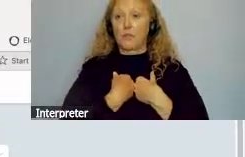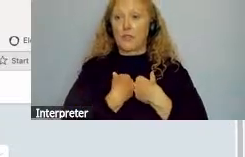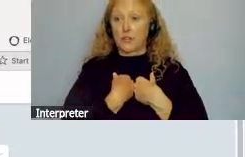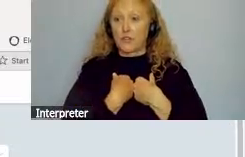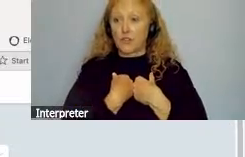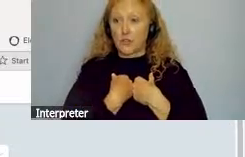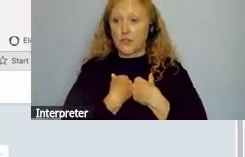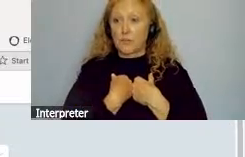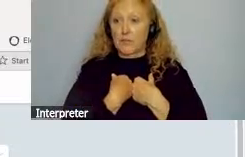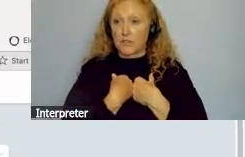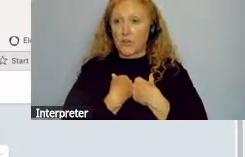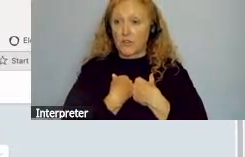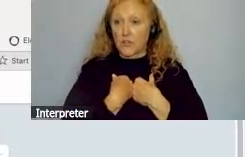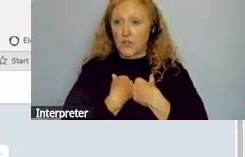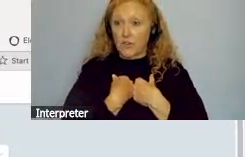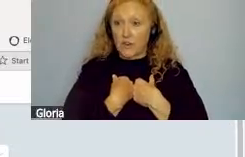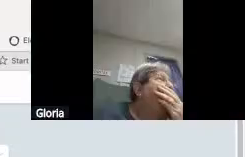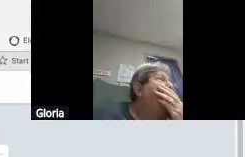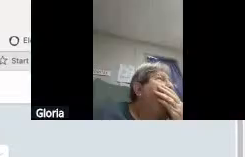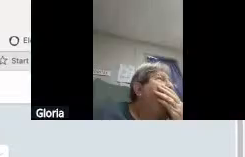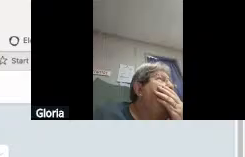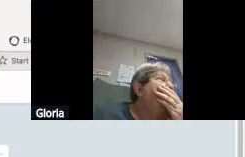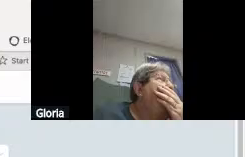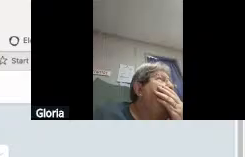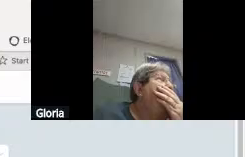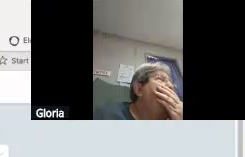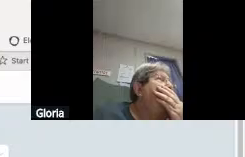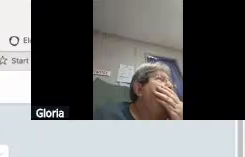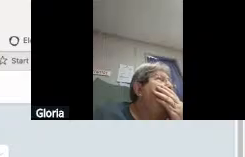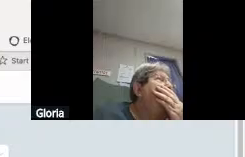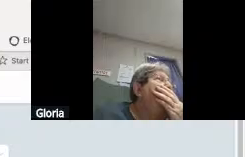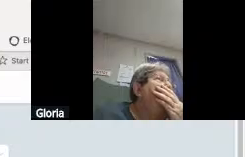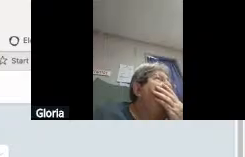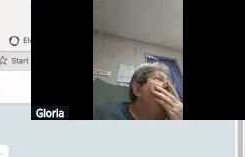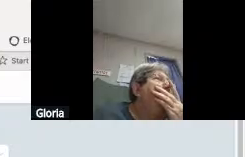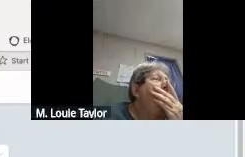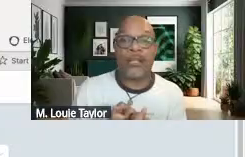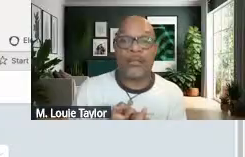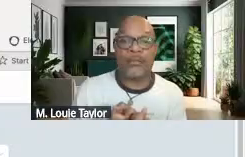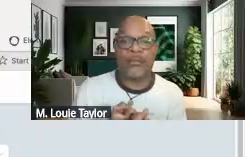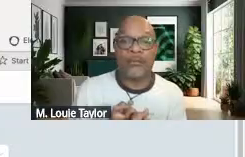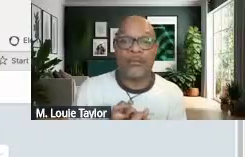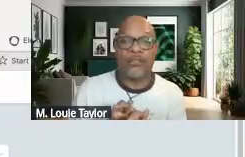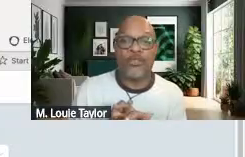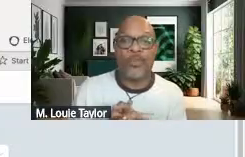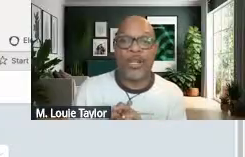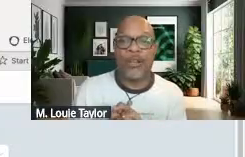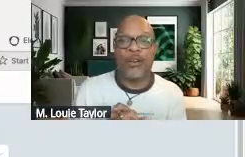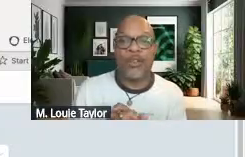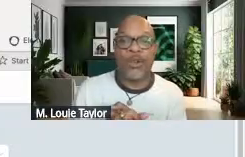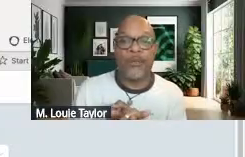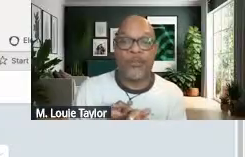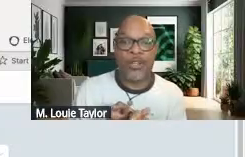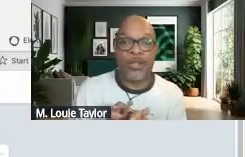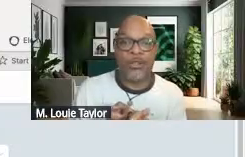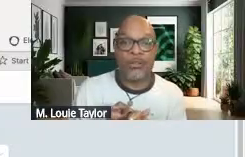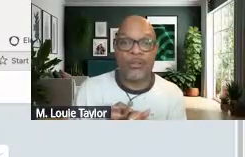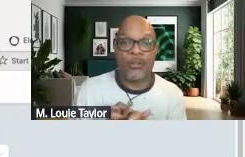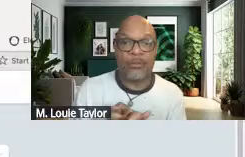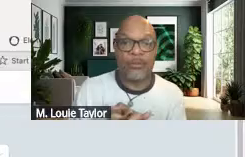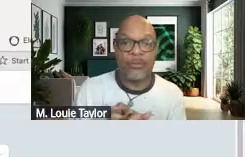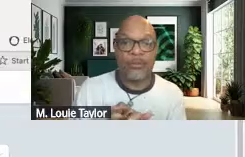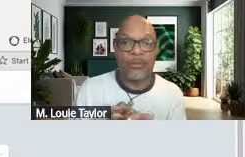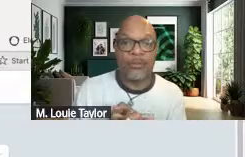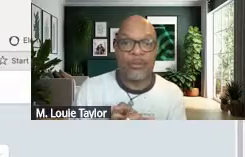showing up there so it shows up as ours, correct? Yeah, when you created your link, you put in all your information.